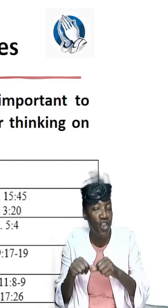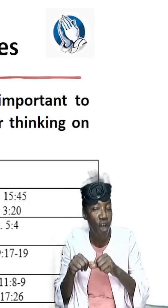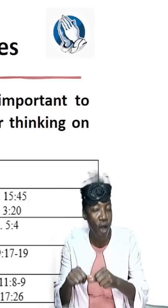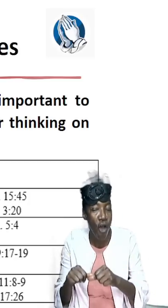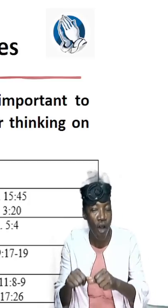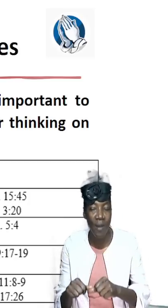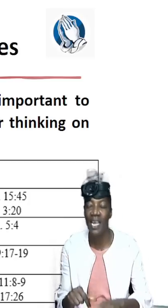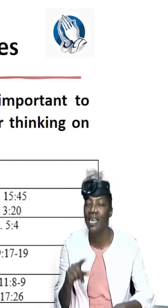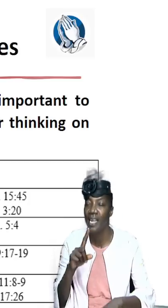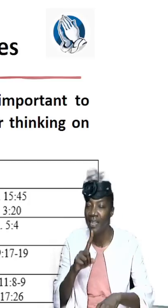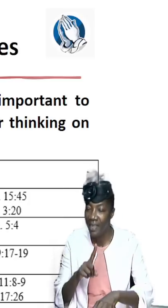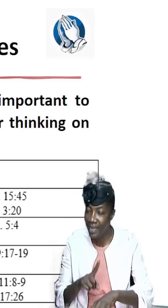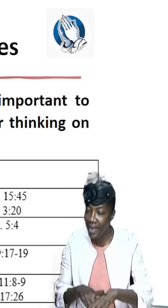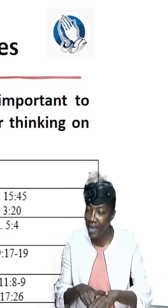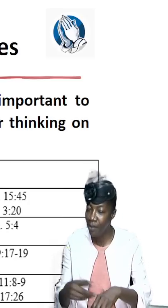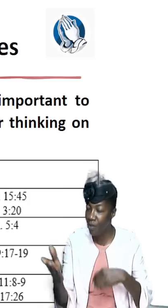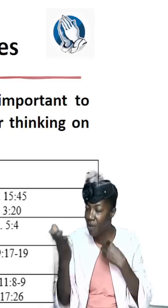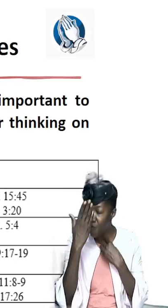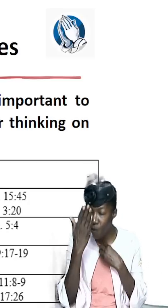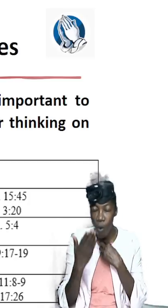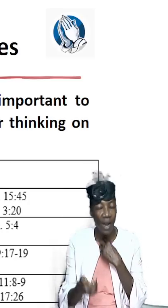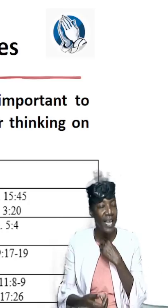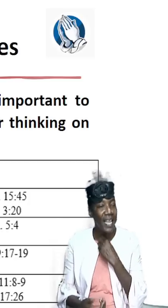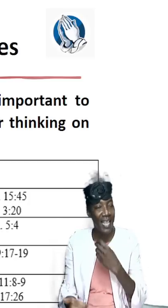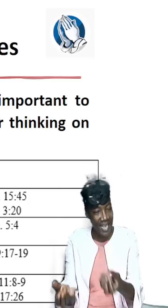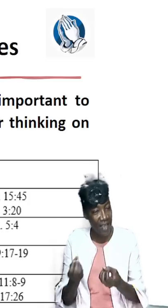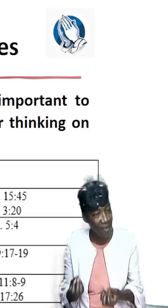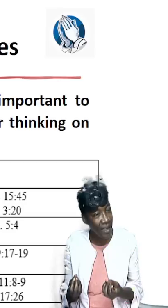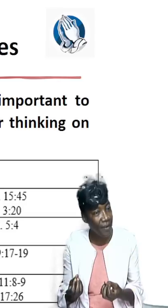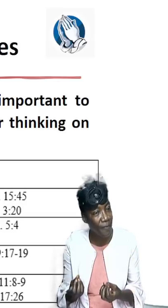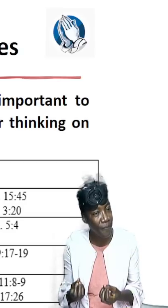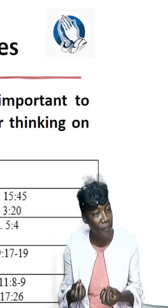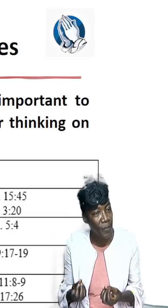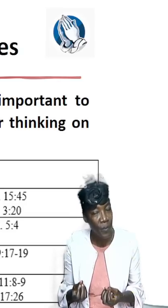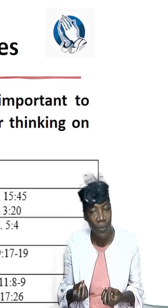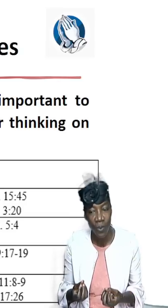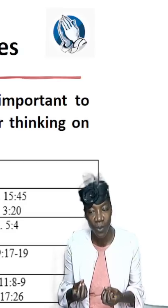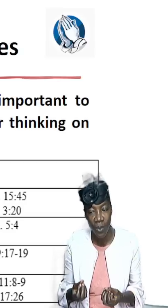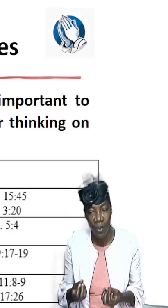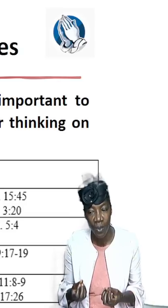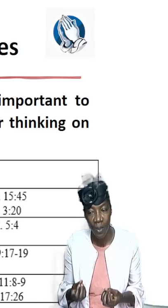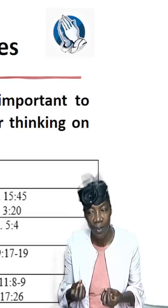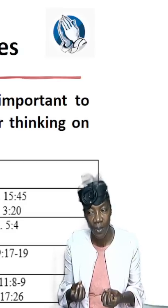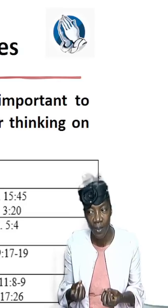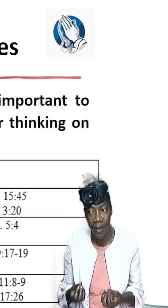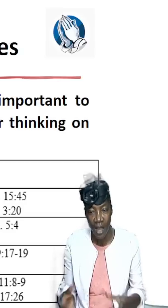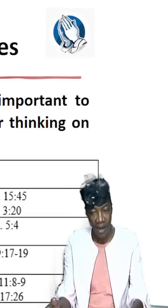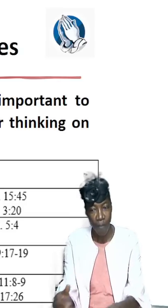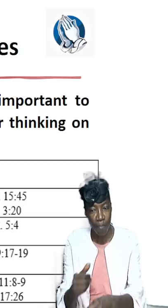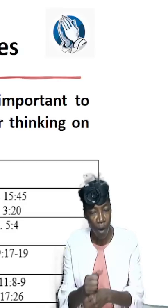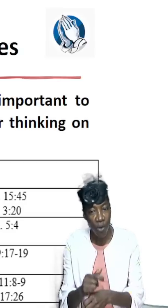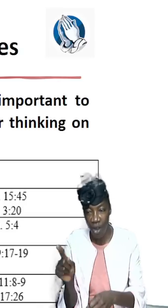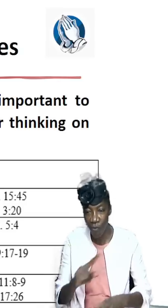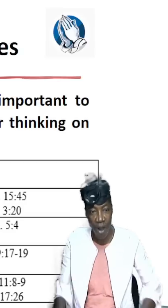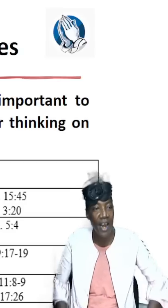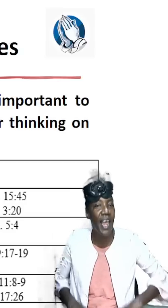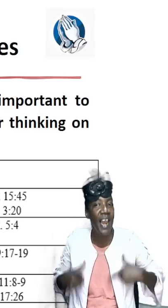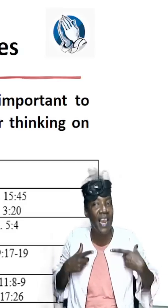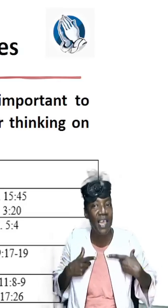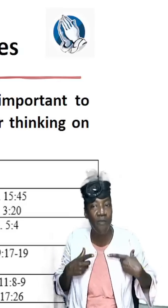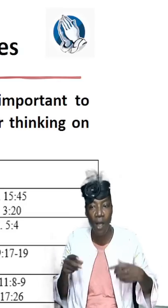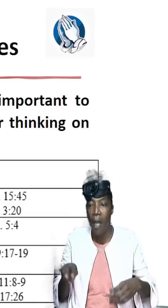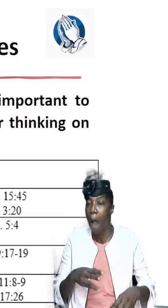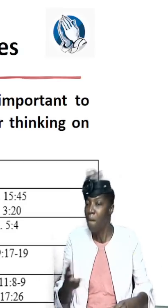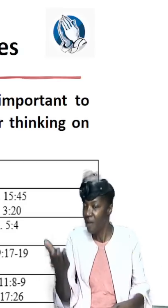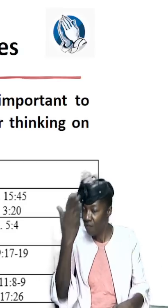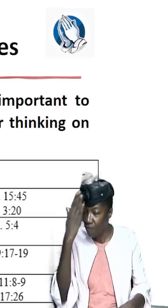the times before appointed and the bounds of their habitation. So before they were a nation,